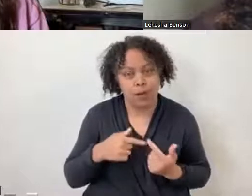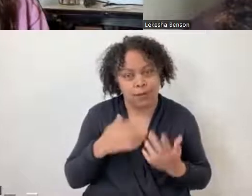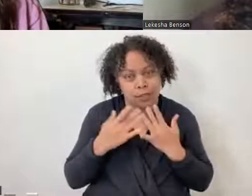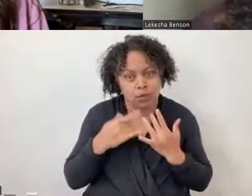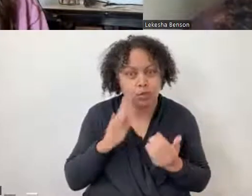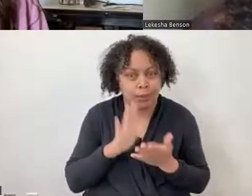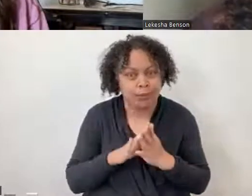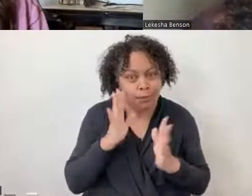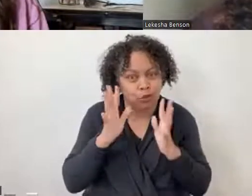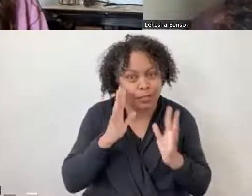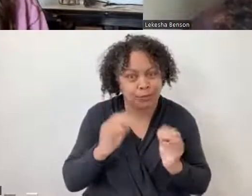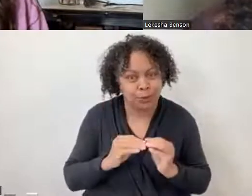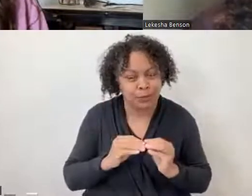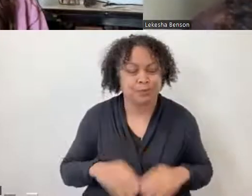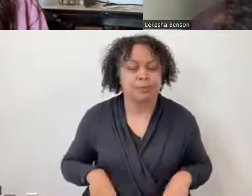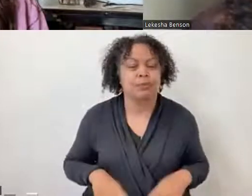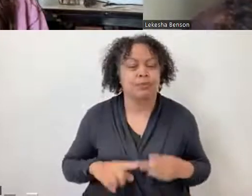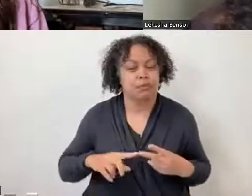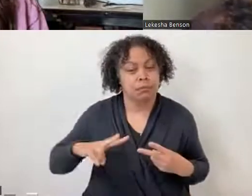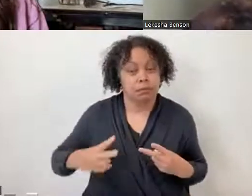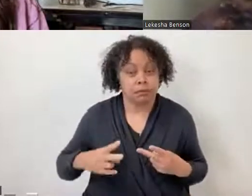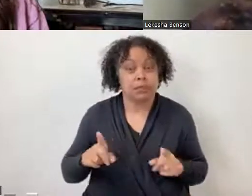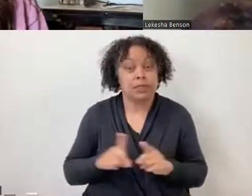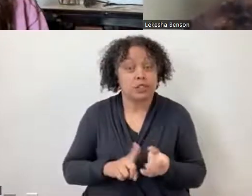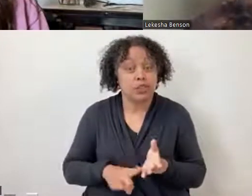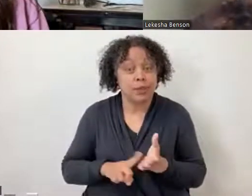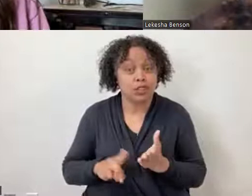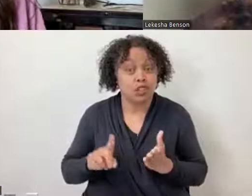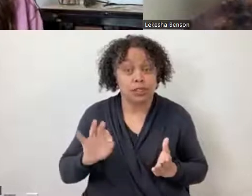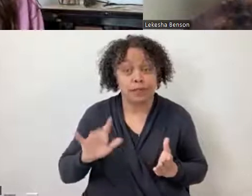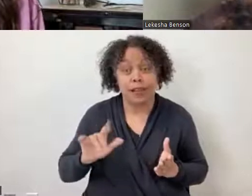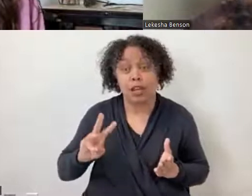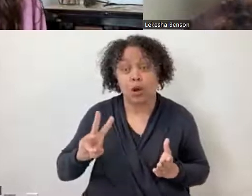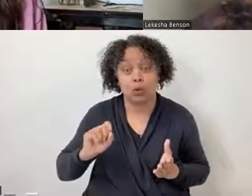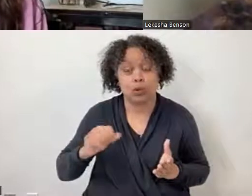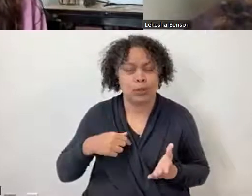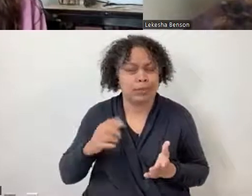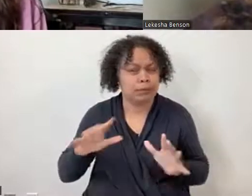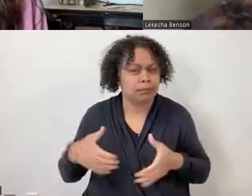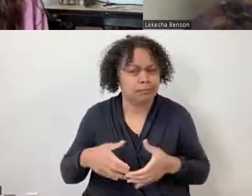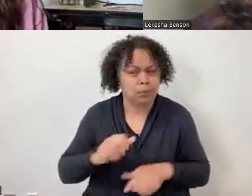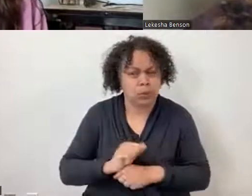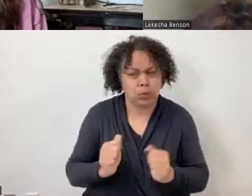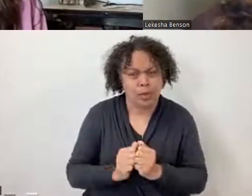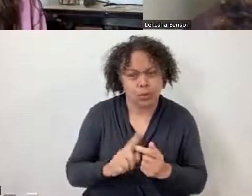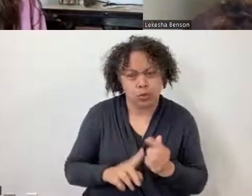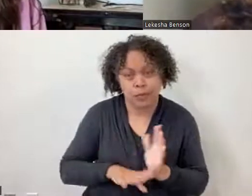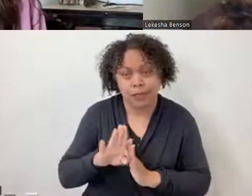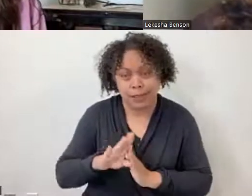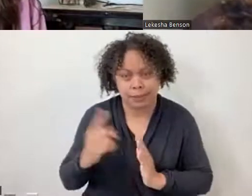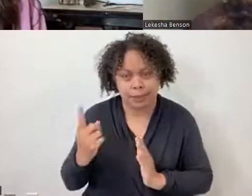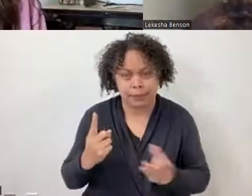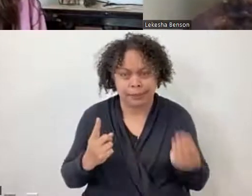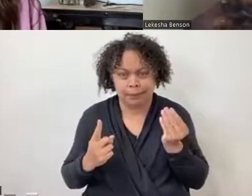is a document. As research fellows, we came up with, a collective of us came up with, on how do you